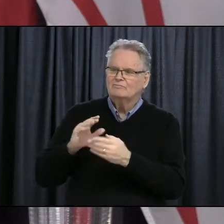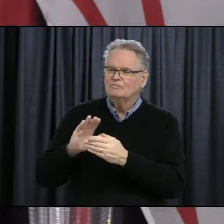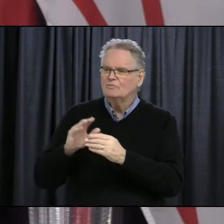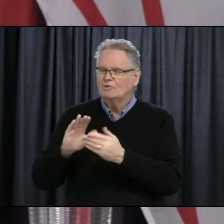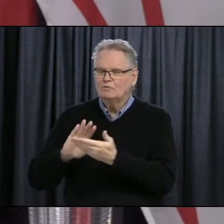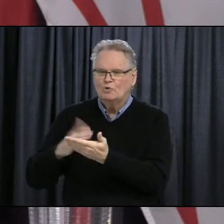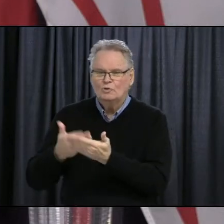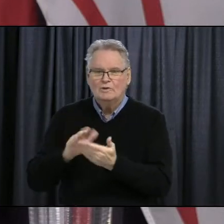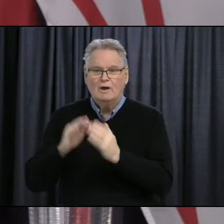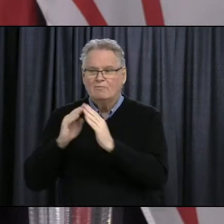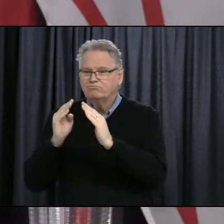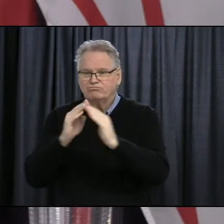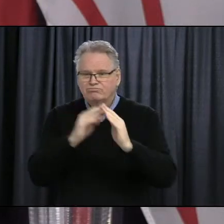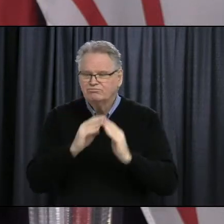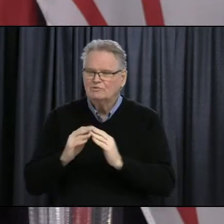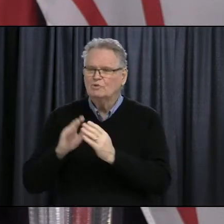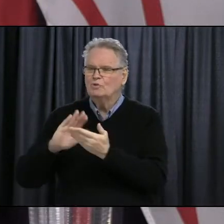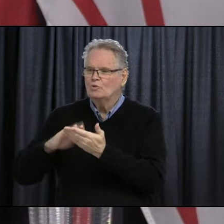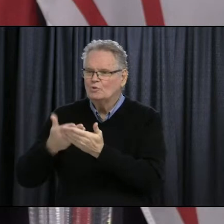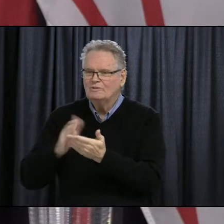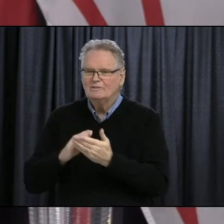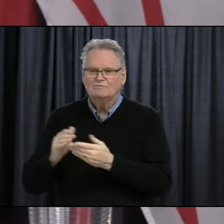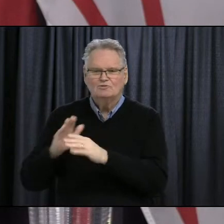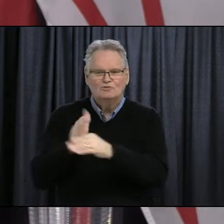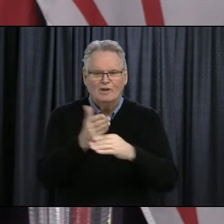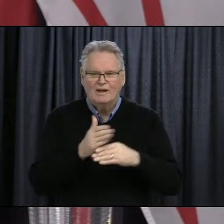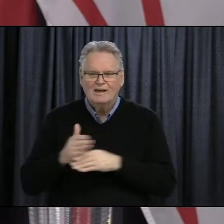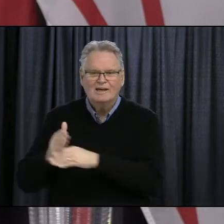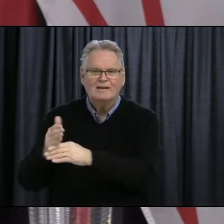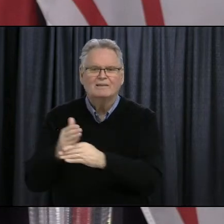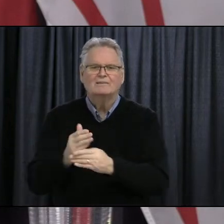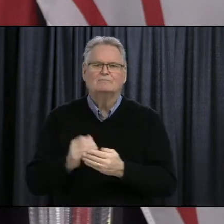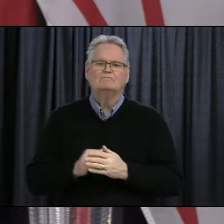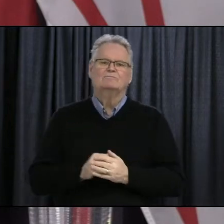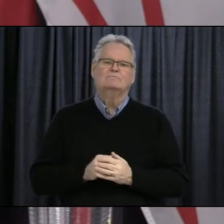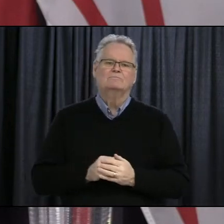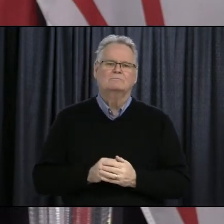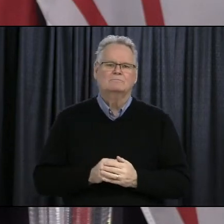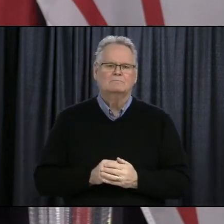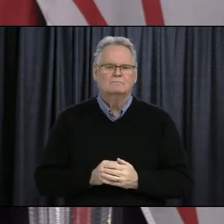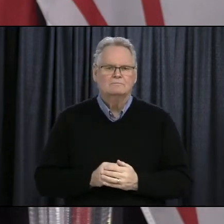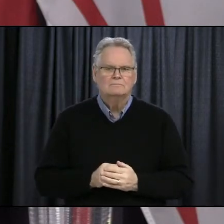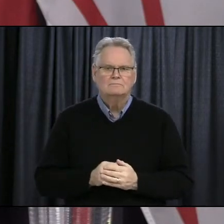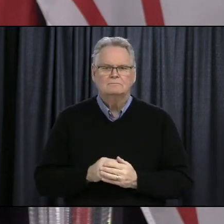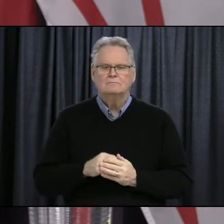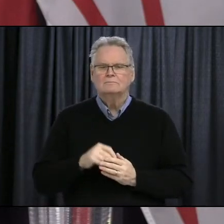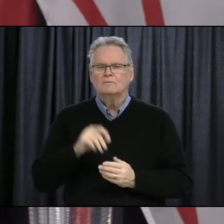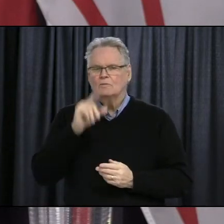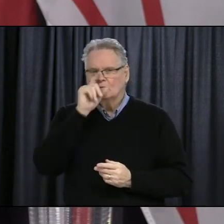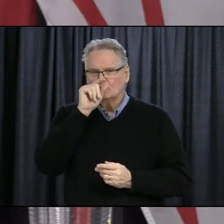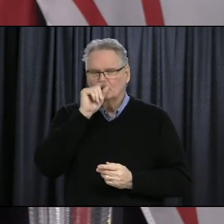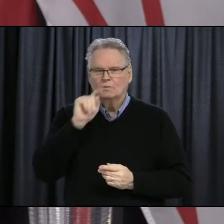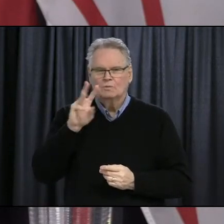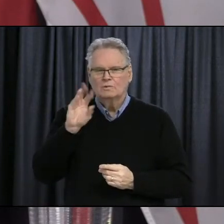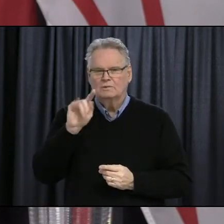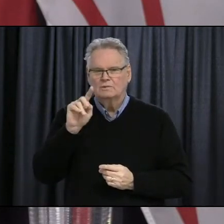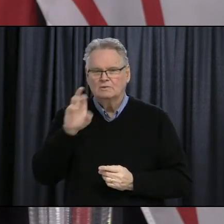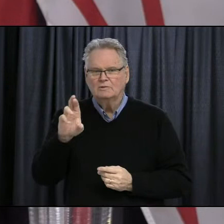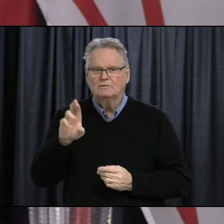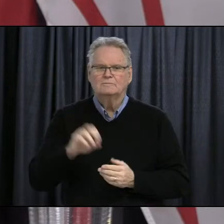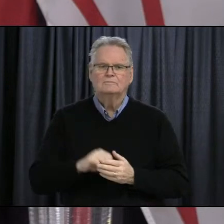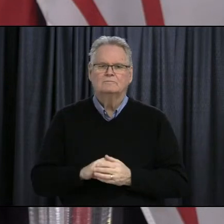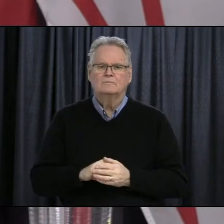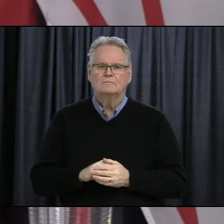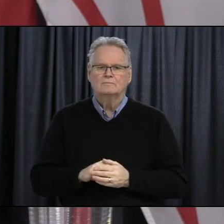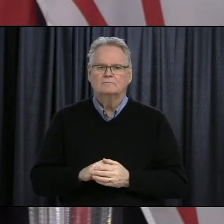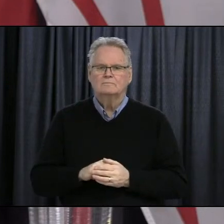break. Social media communities built around creating amazing backyard rinks to keep our kids active, safe,